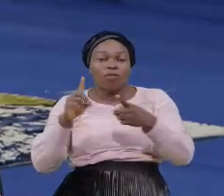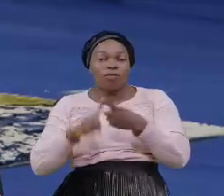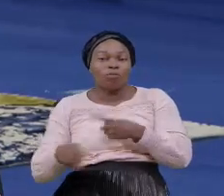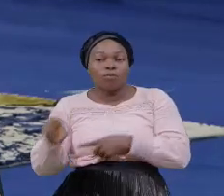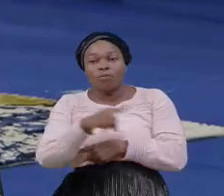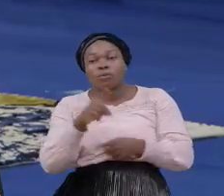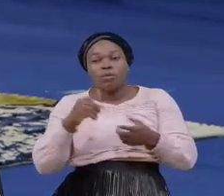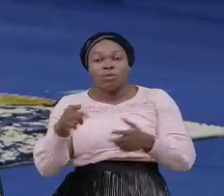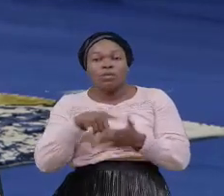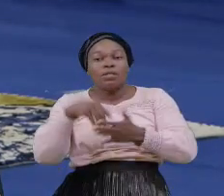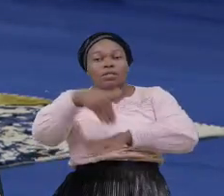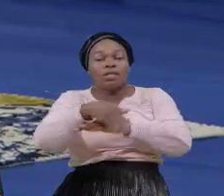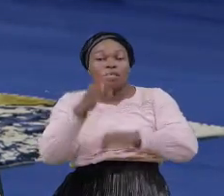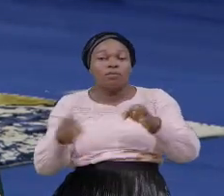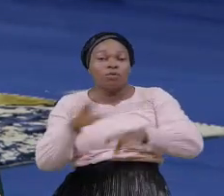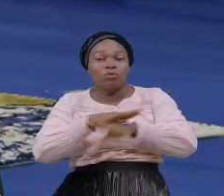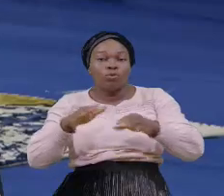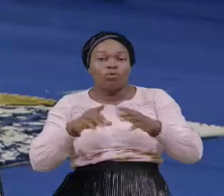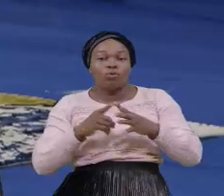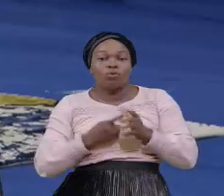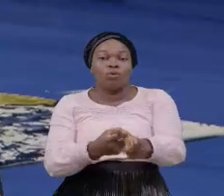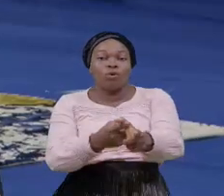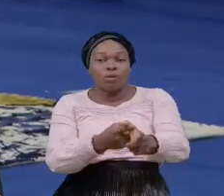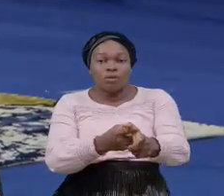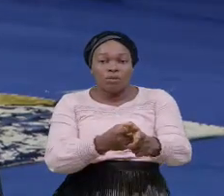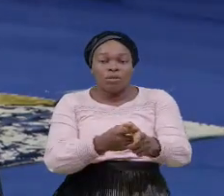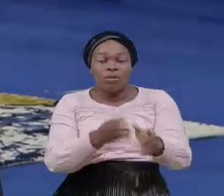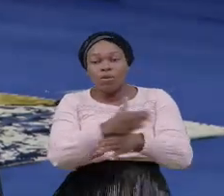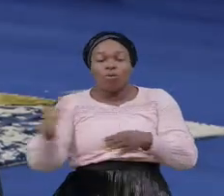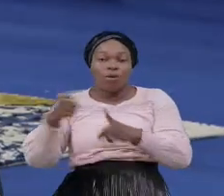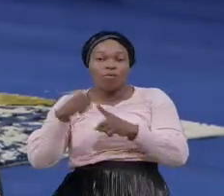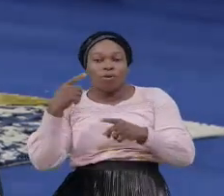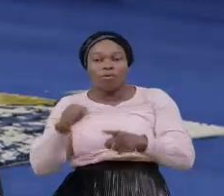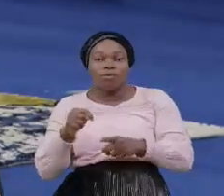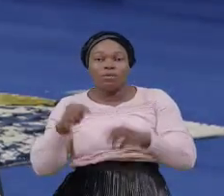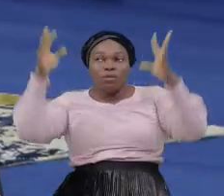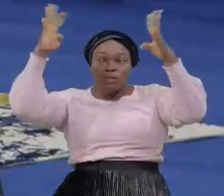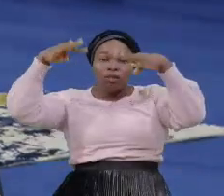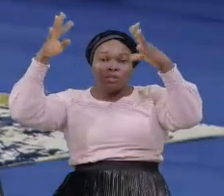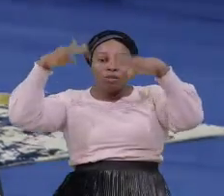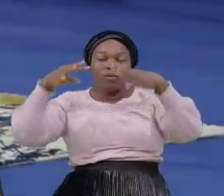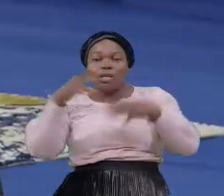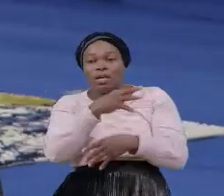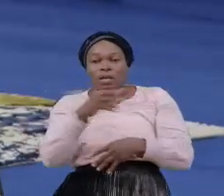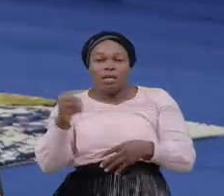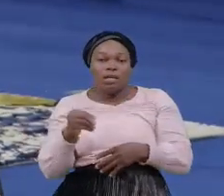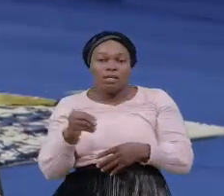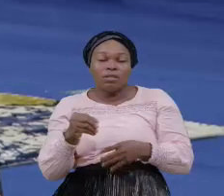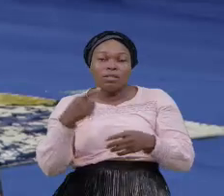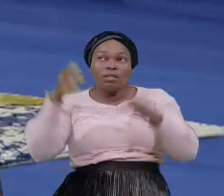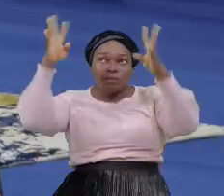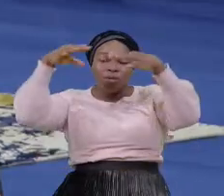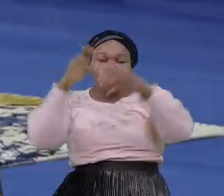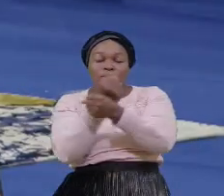the rain of healing, of forgiveness, of salvation pouring down, the